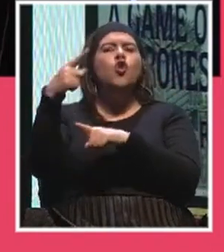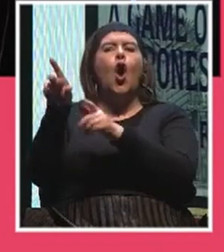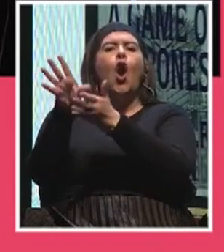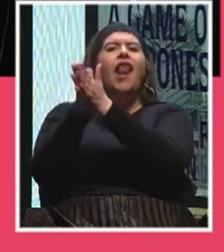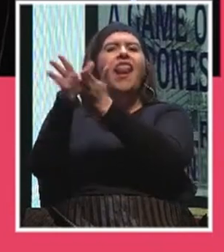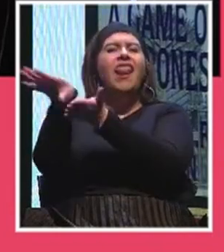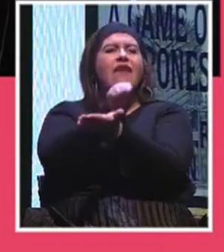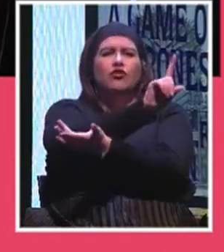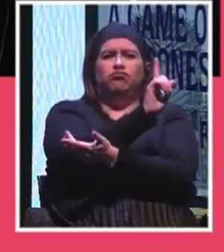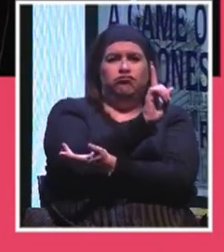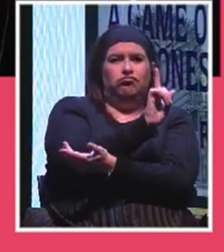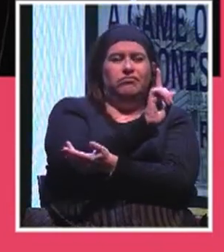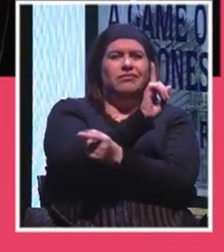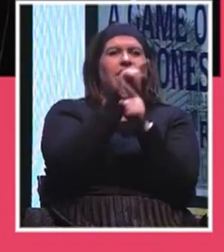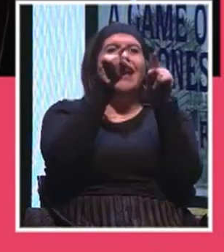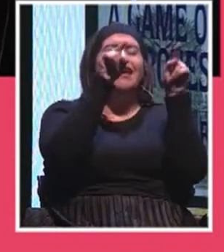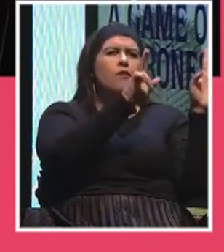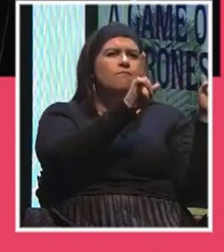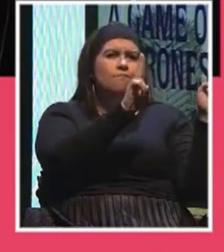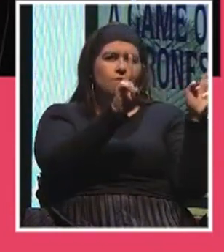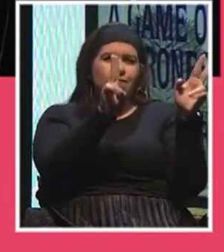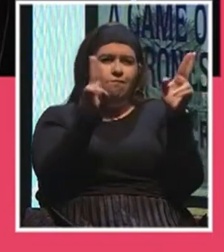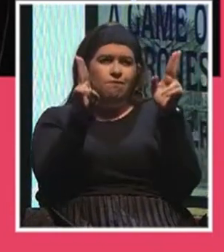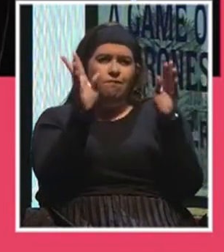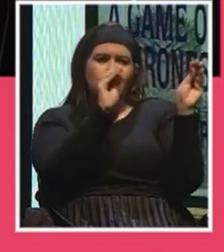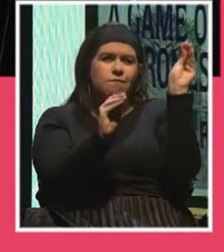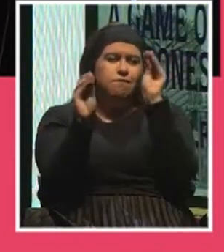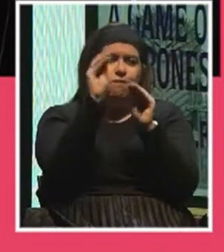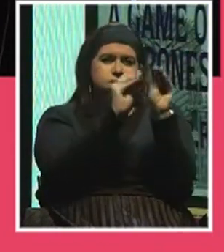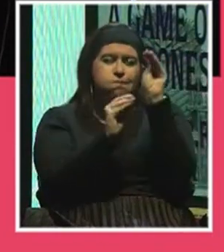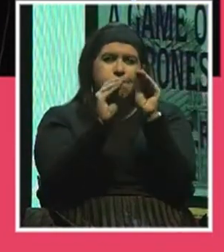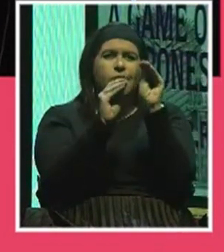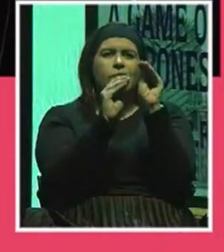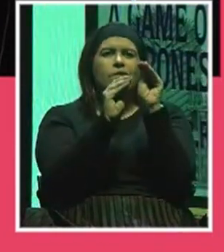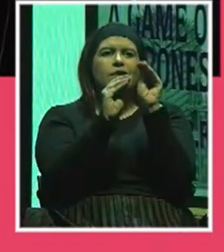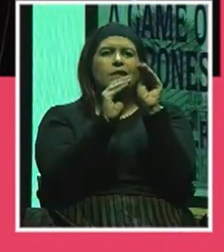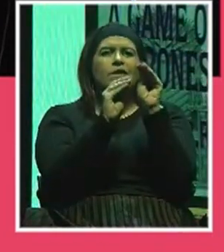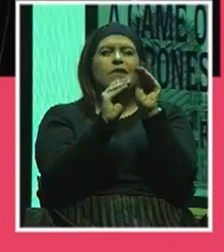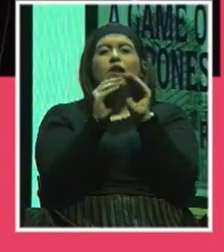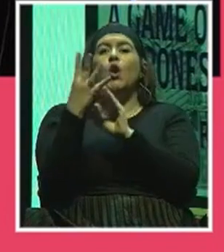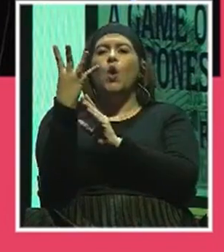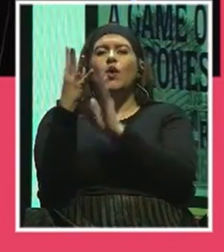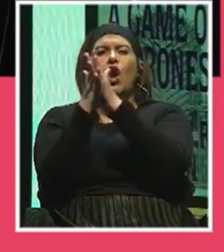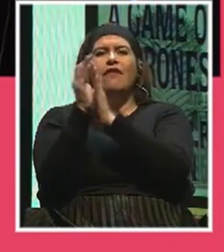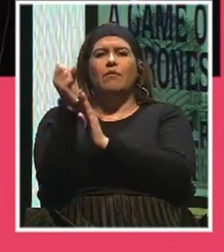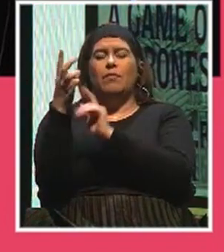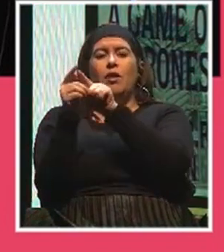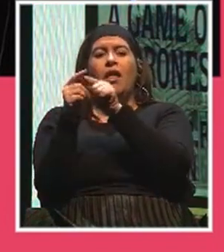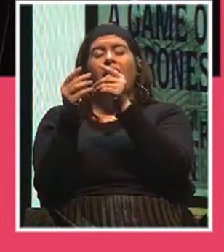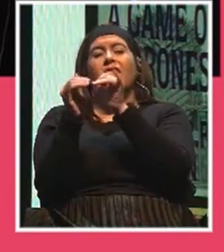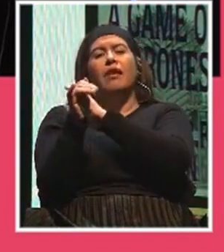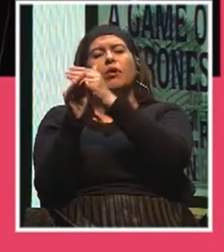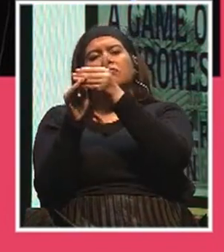going to come from the first 4 books. And then we're going to continue it on after that. Now, there